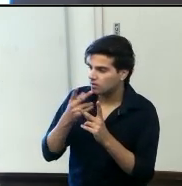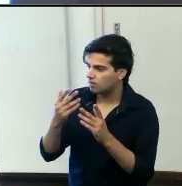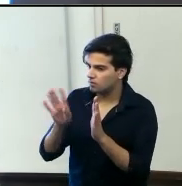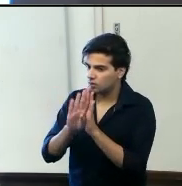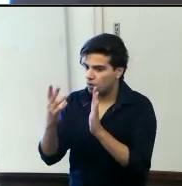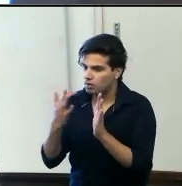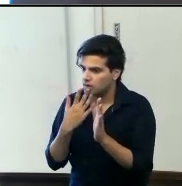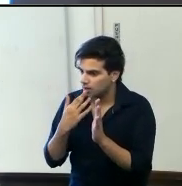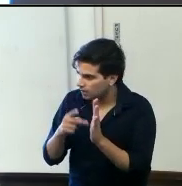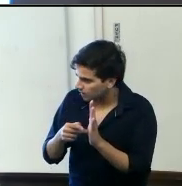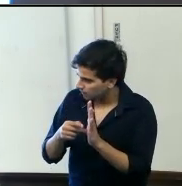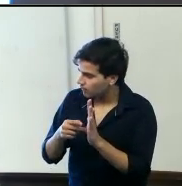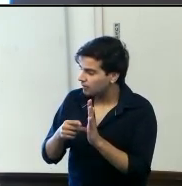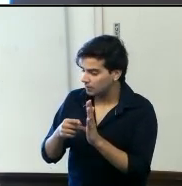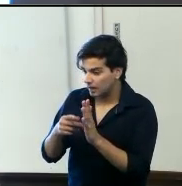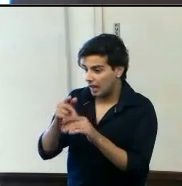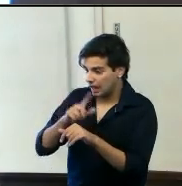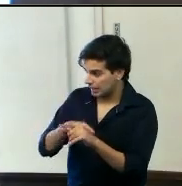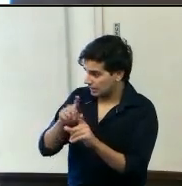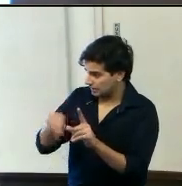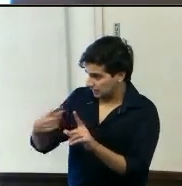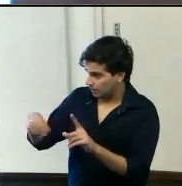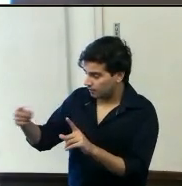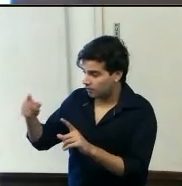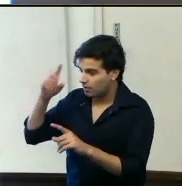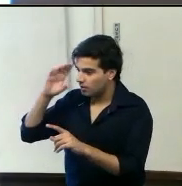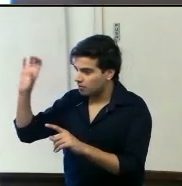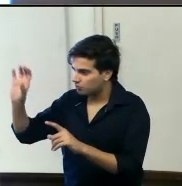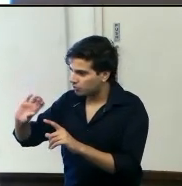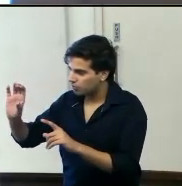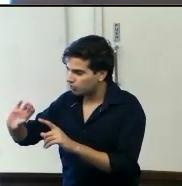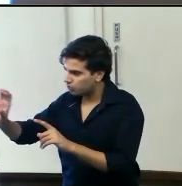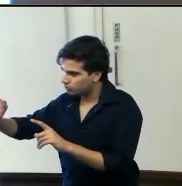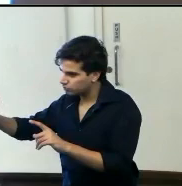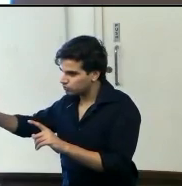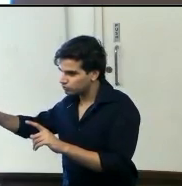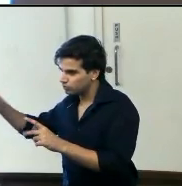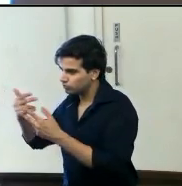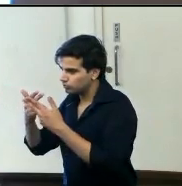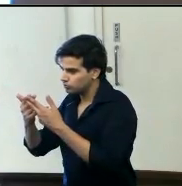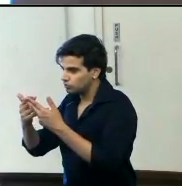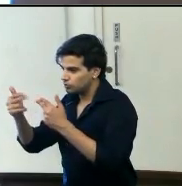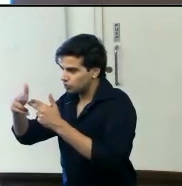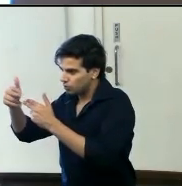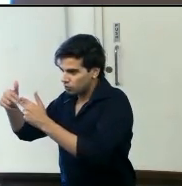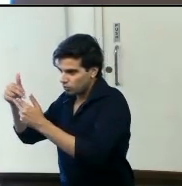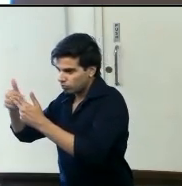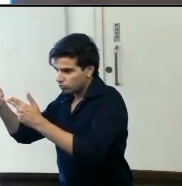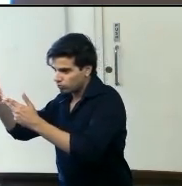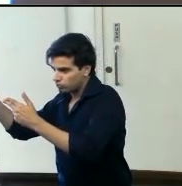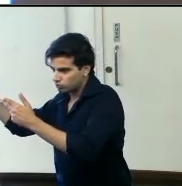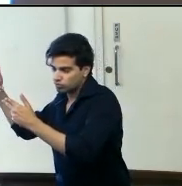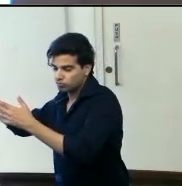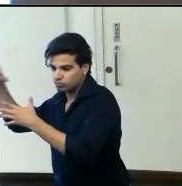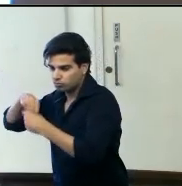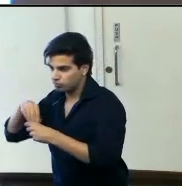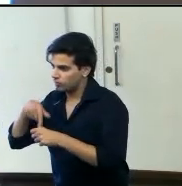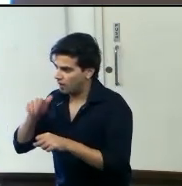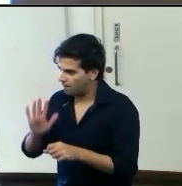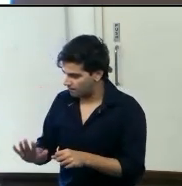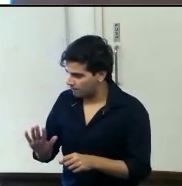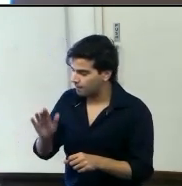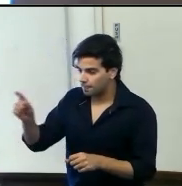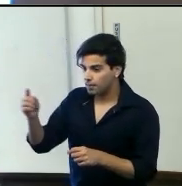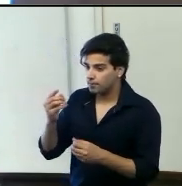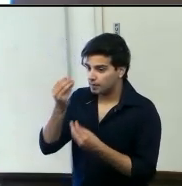So then each time you are adding a tinge of different kind of narrative. So withholding information